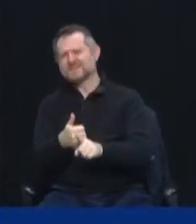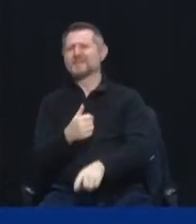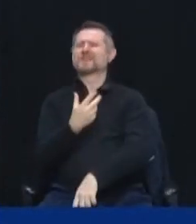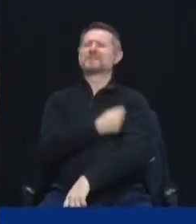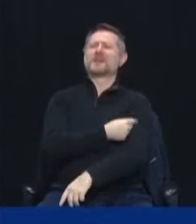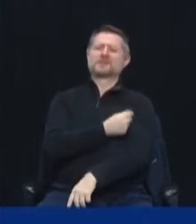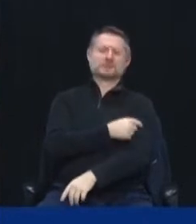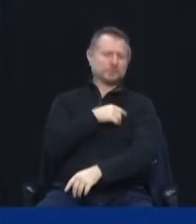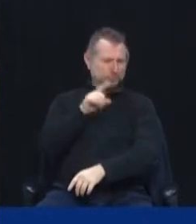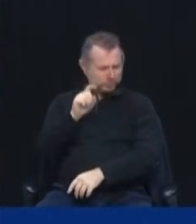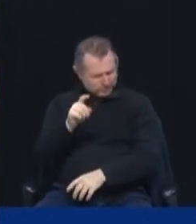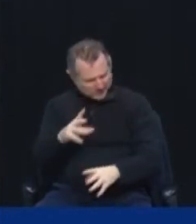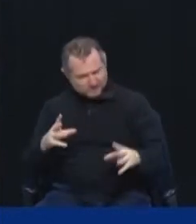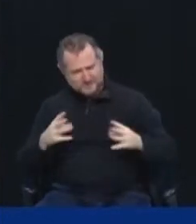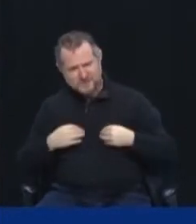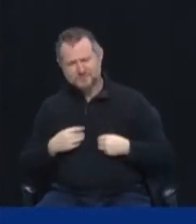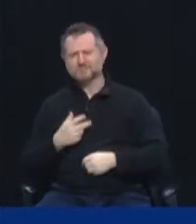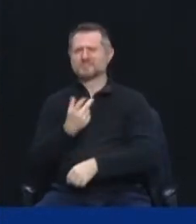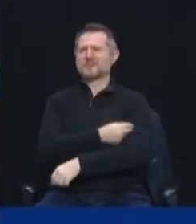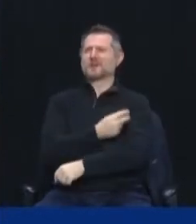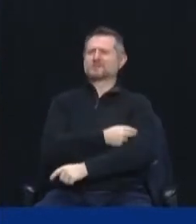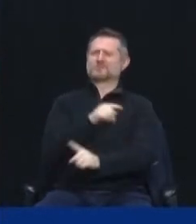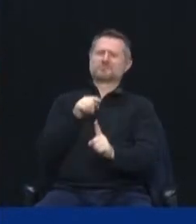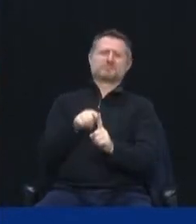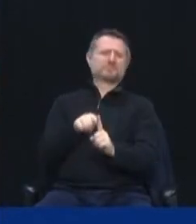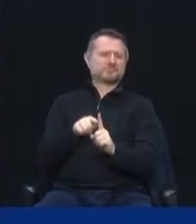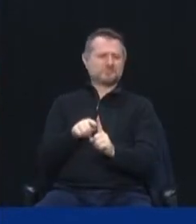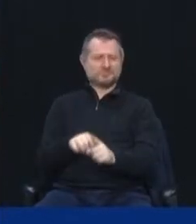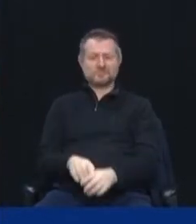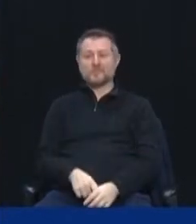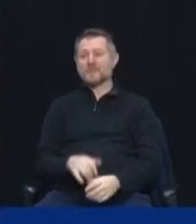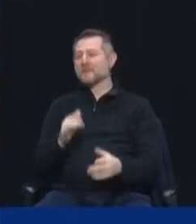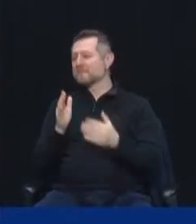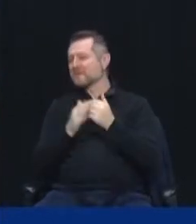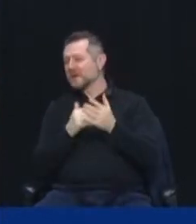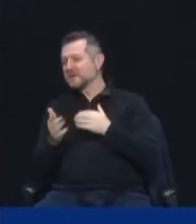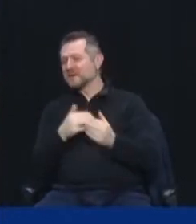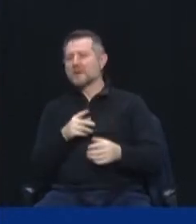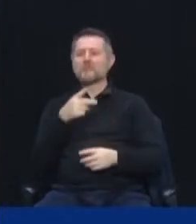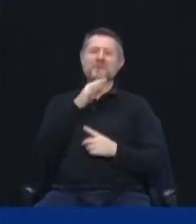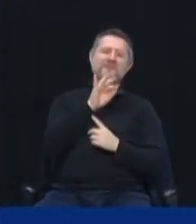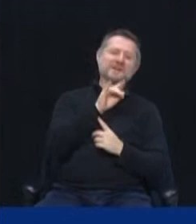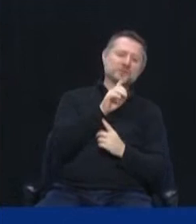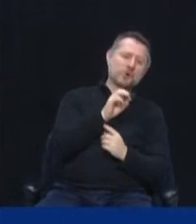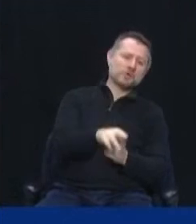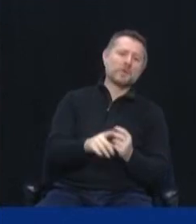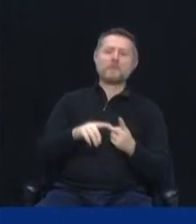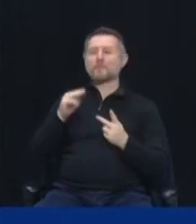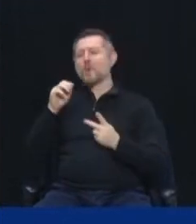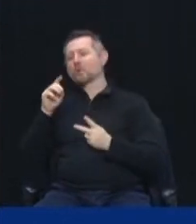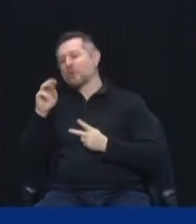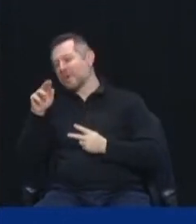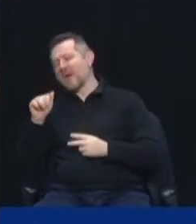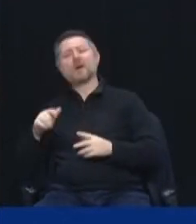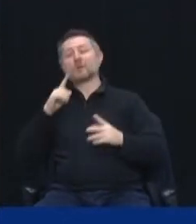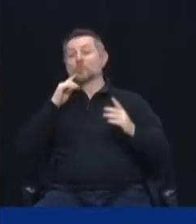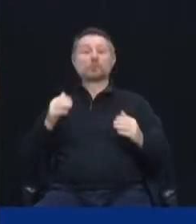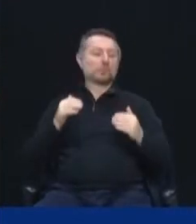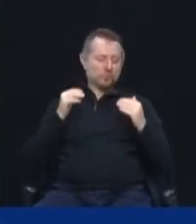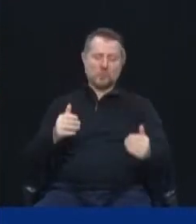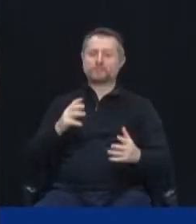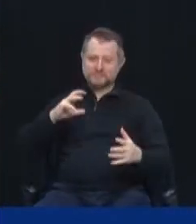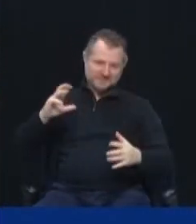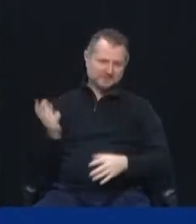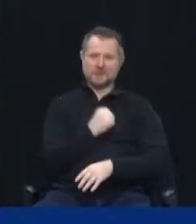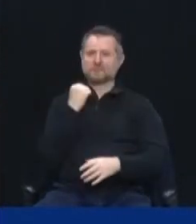take the vaccine, whichever one we are offered. I admire that you waited until you